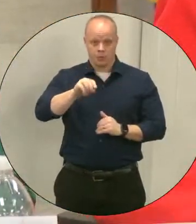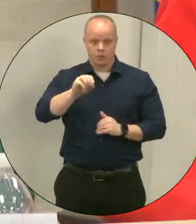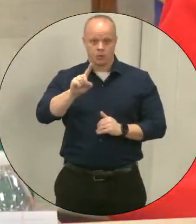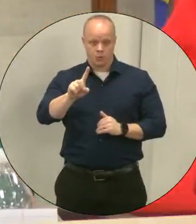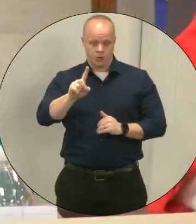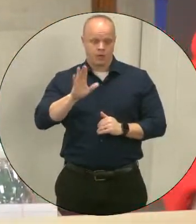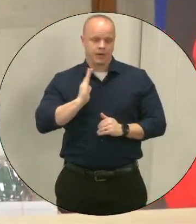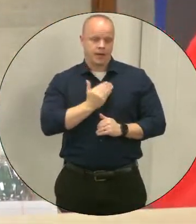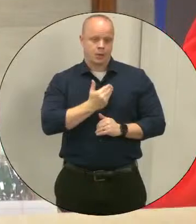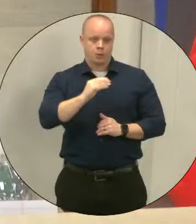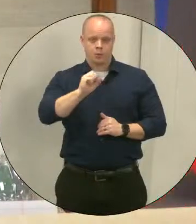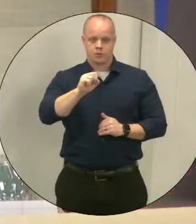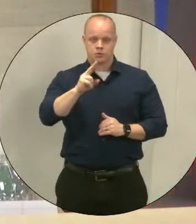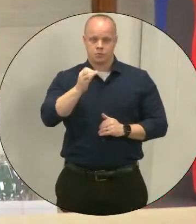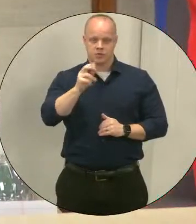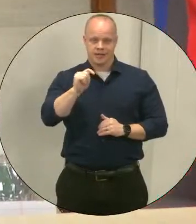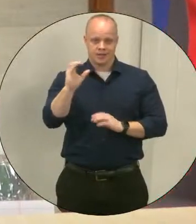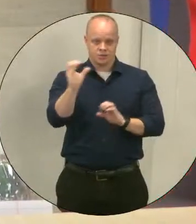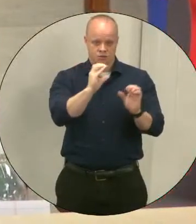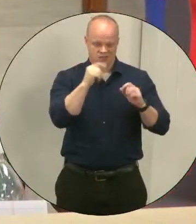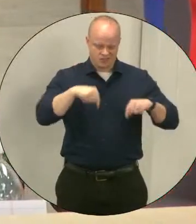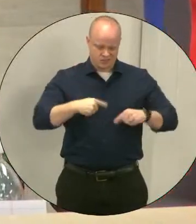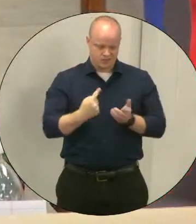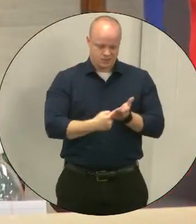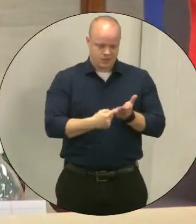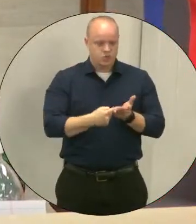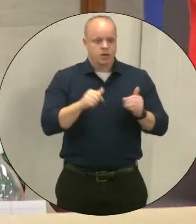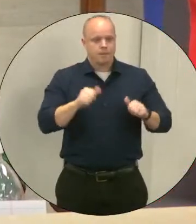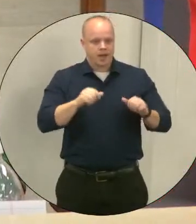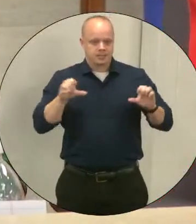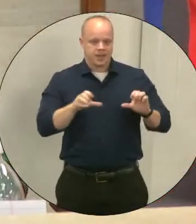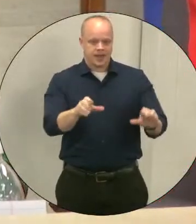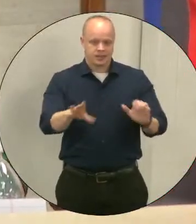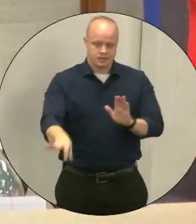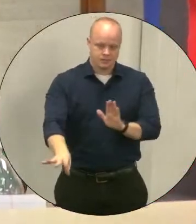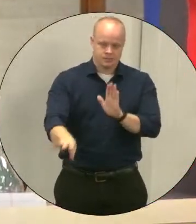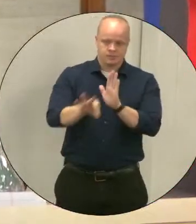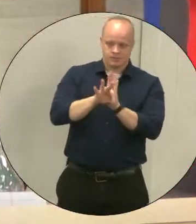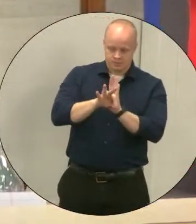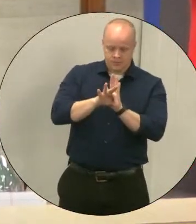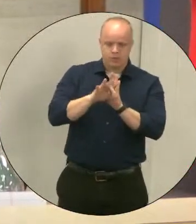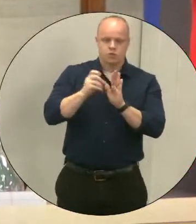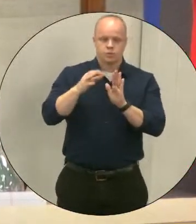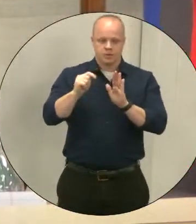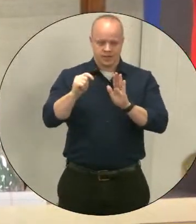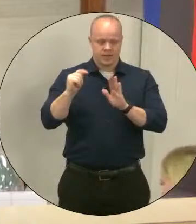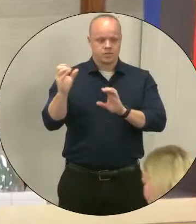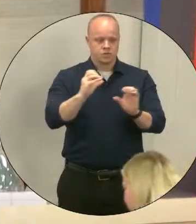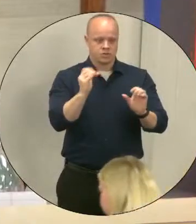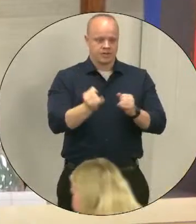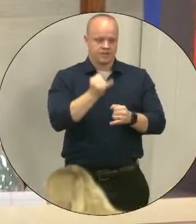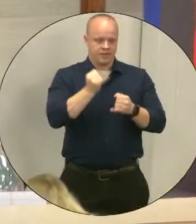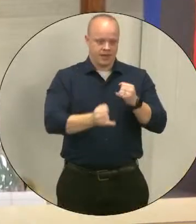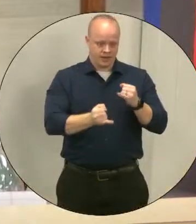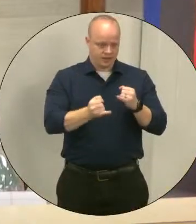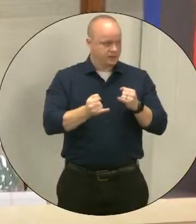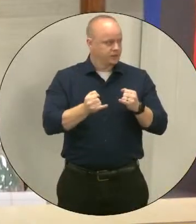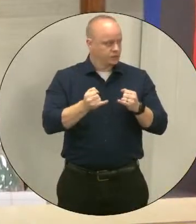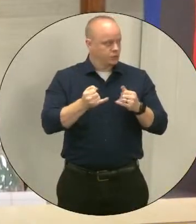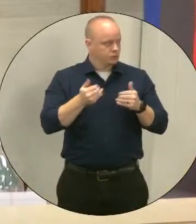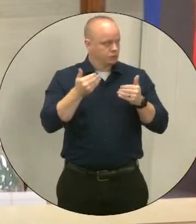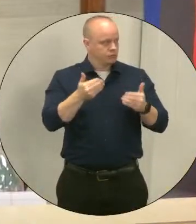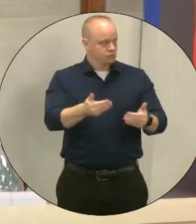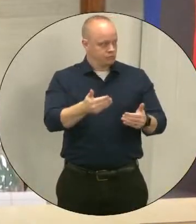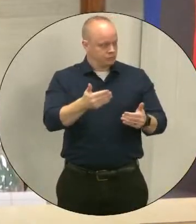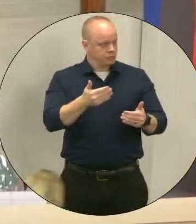our superintendent search. This is discussion and possible action on the selection of a superintendent search finalist to fill the position